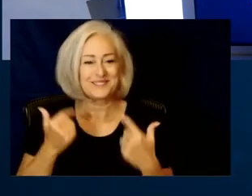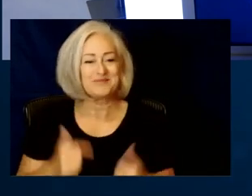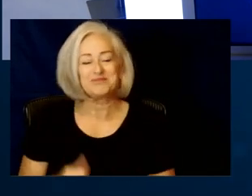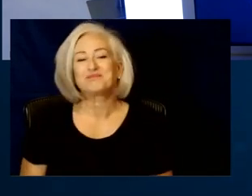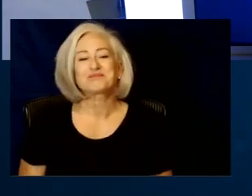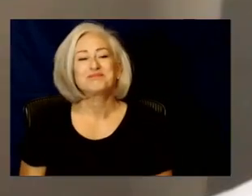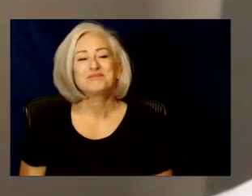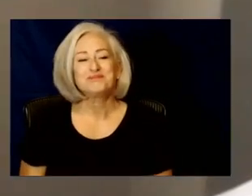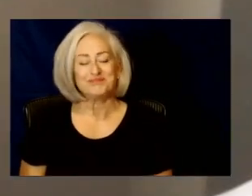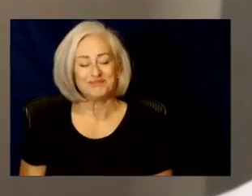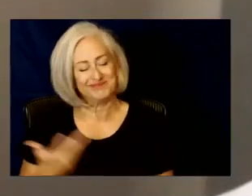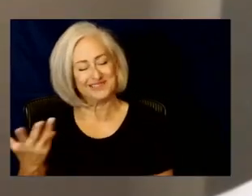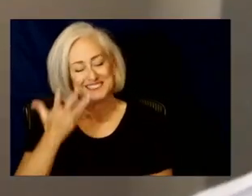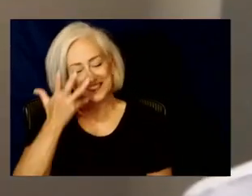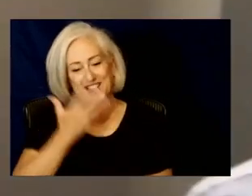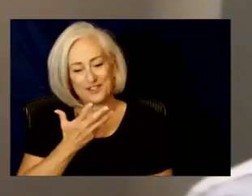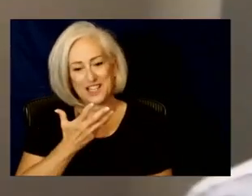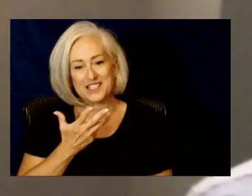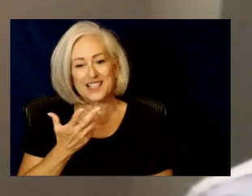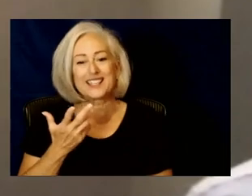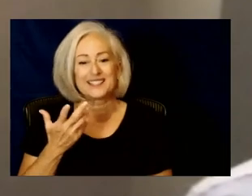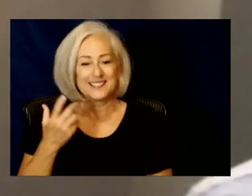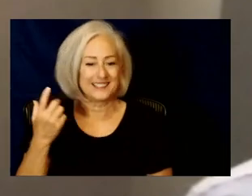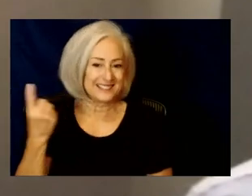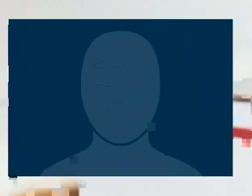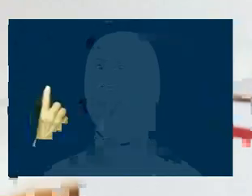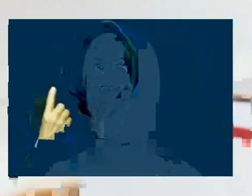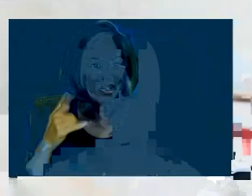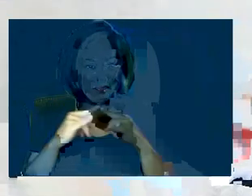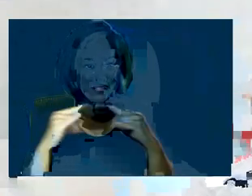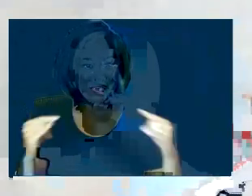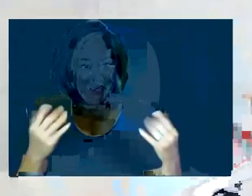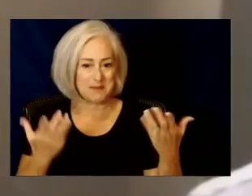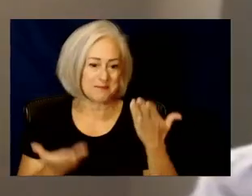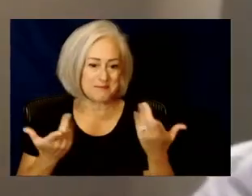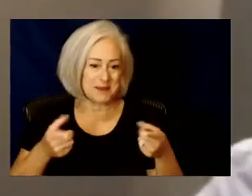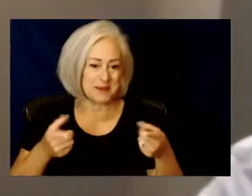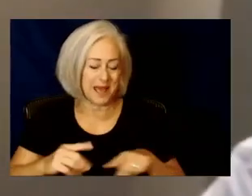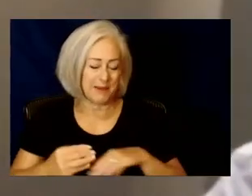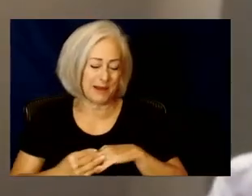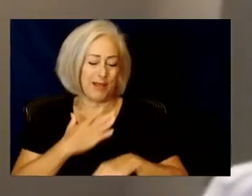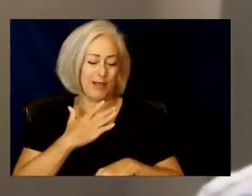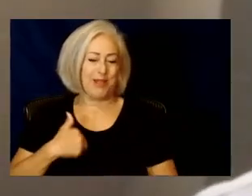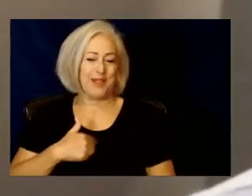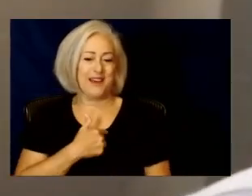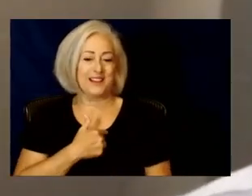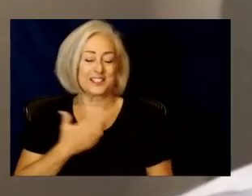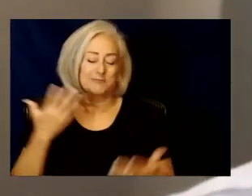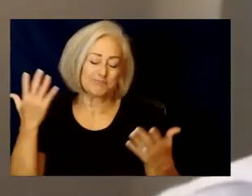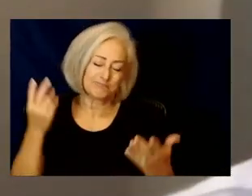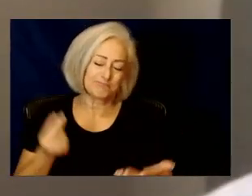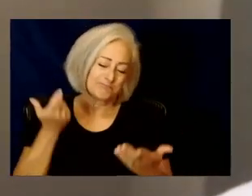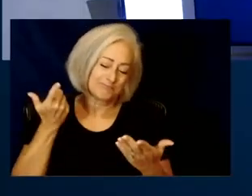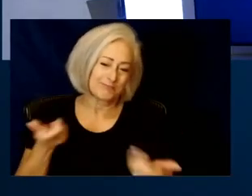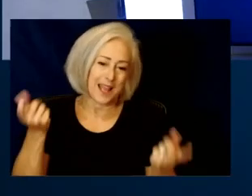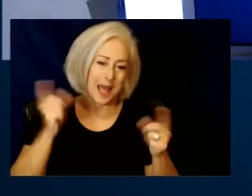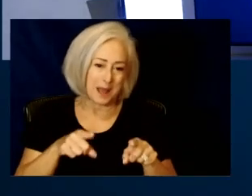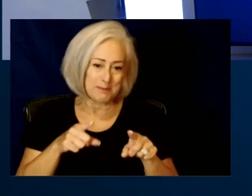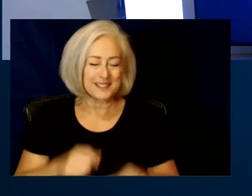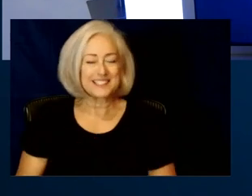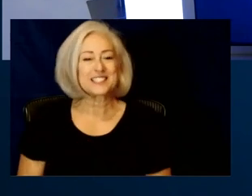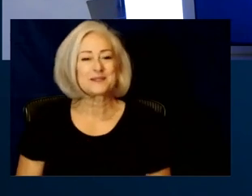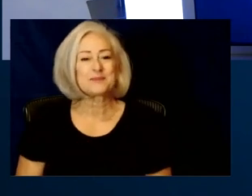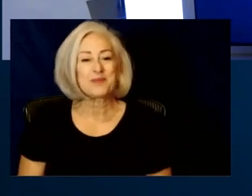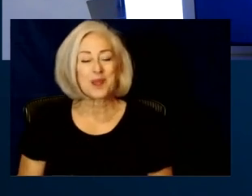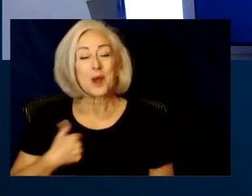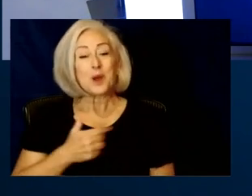yeah, I'm afraid summer camp may got us, so that happens. We're glad you're